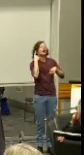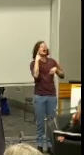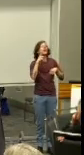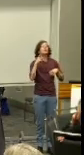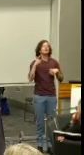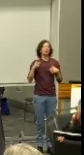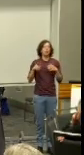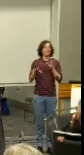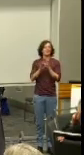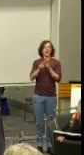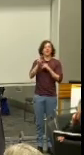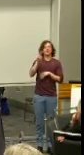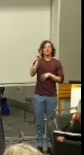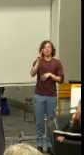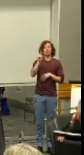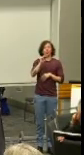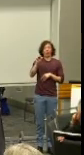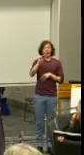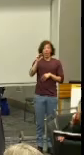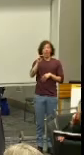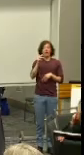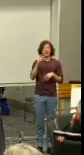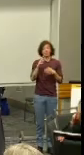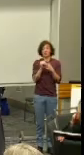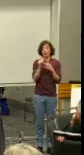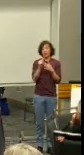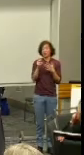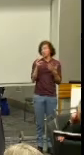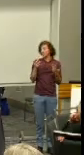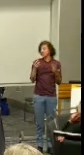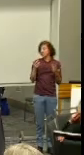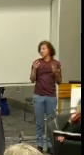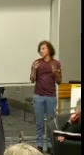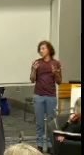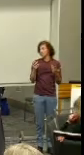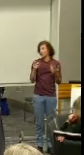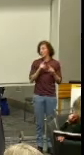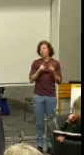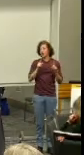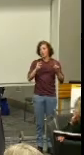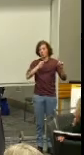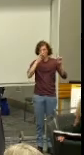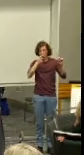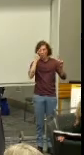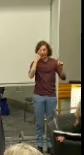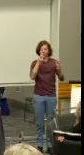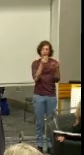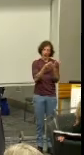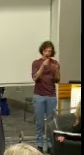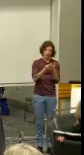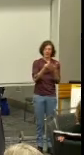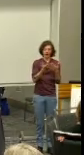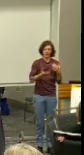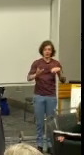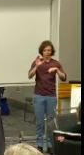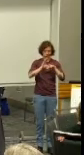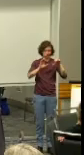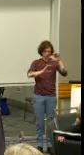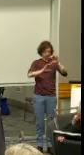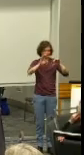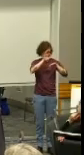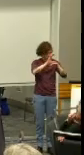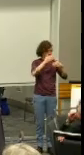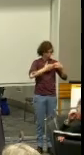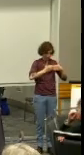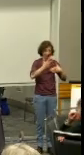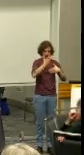acquisition loan to purchase the property with the goal to build out that capital stack and to build out that capital campaign over the next